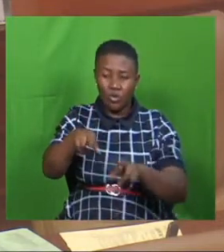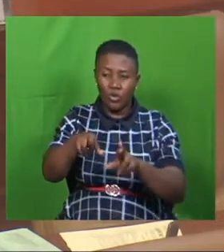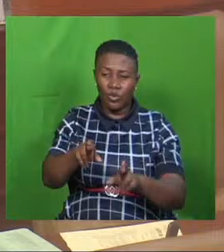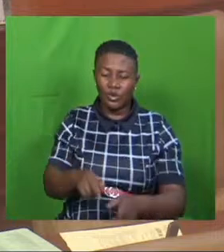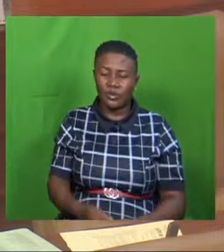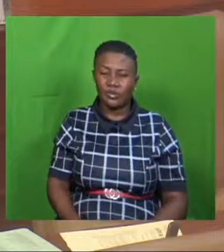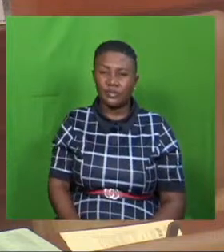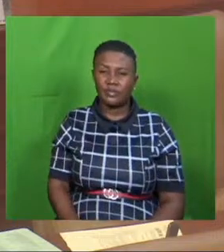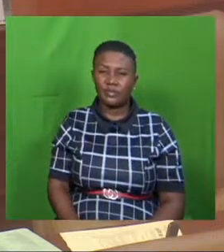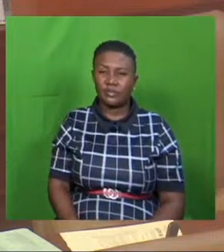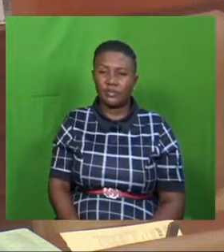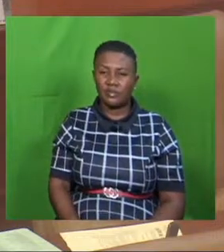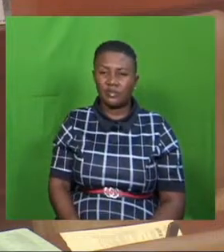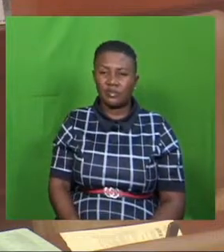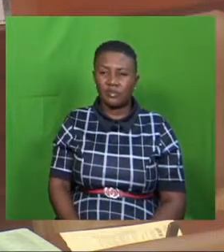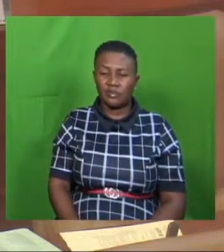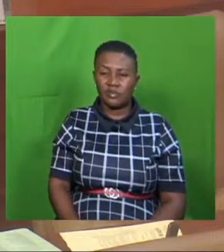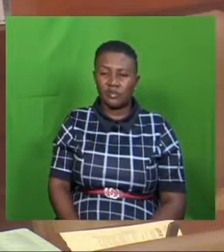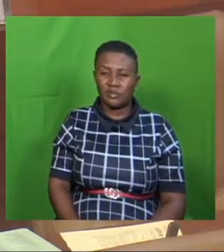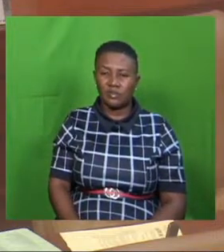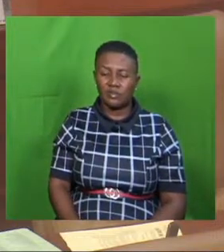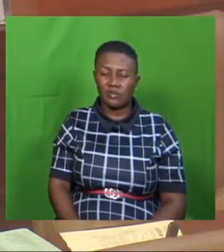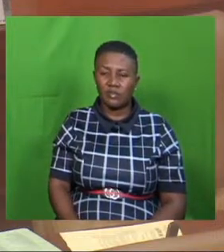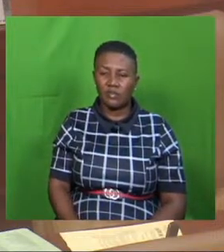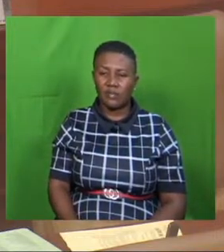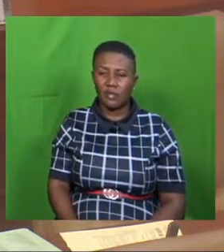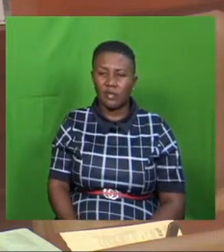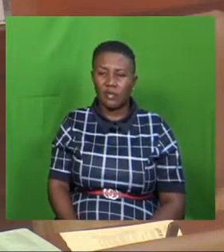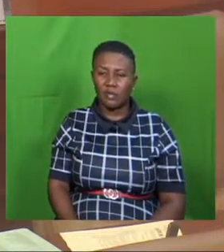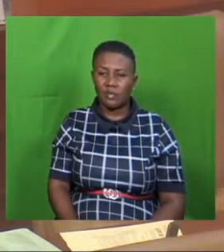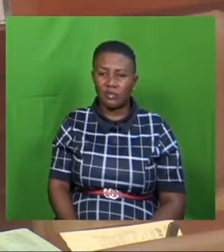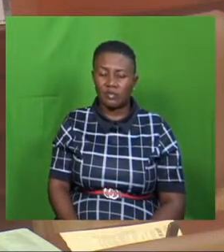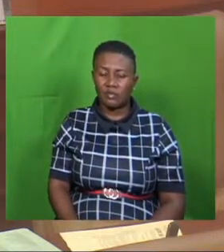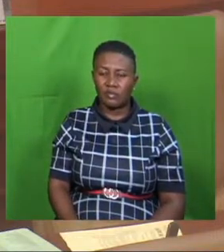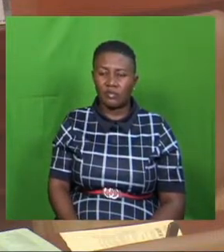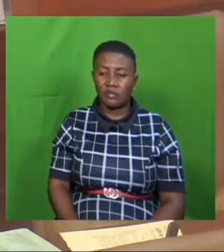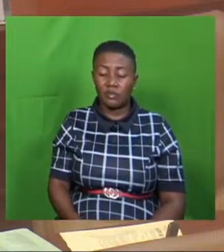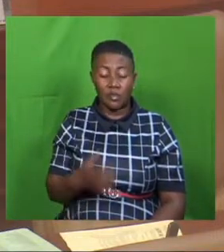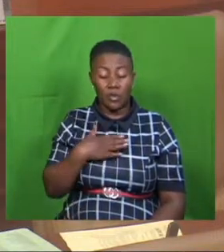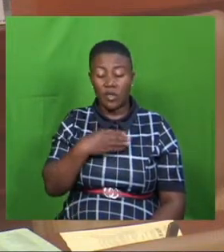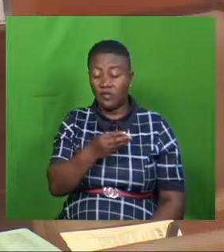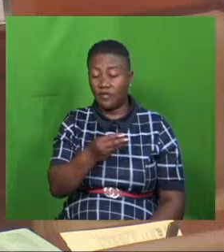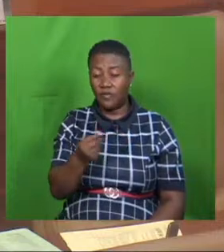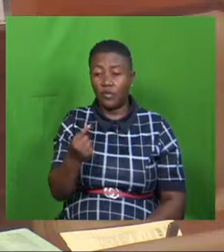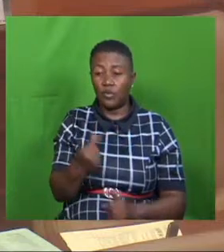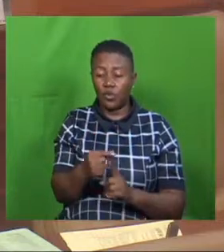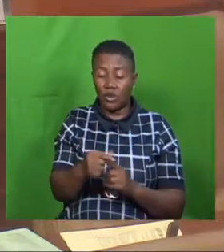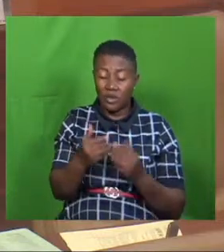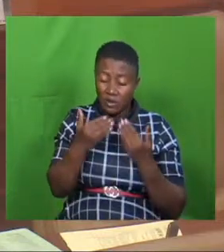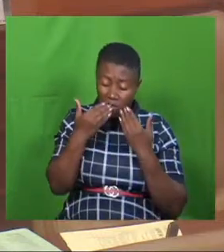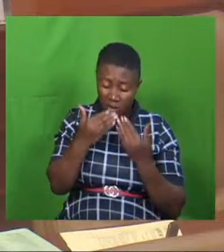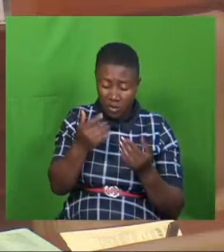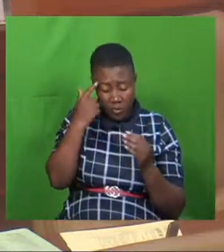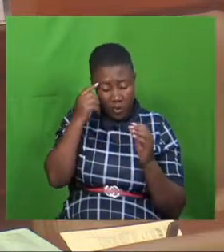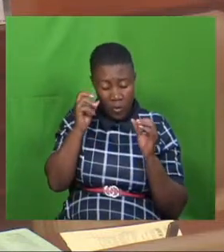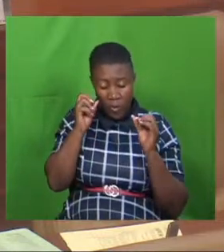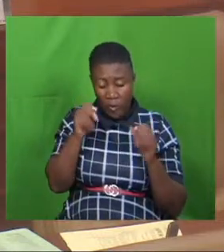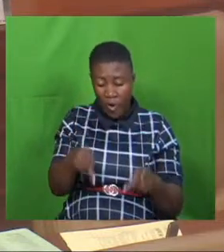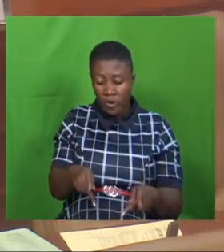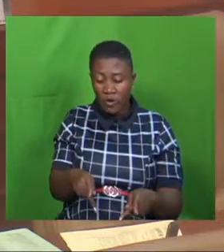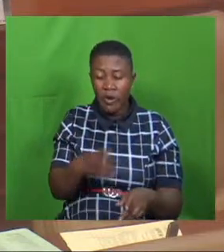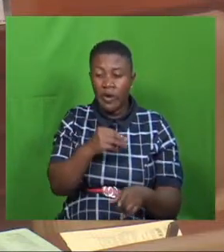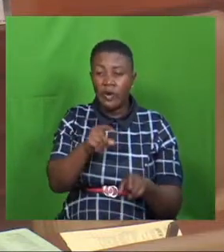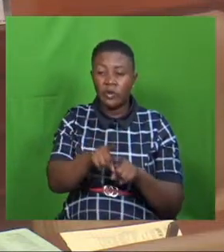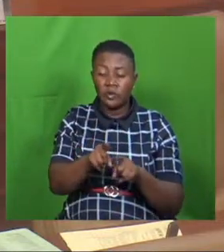against the intention of the fund. Mr. Speaker, with these few words, Mr. Speaker, I thank you for the opportunity and encourage